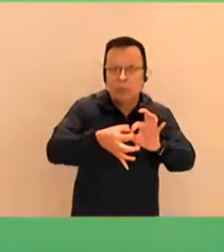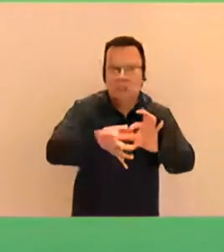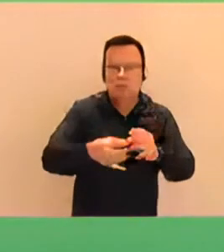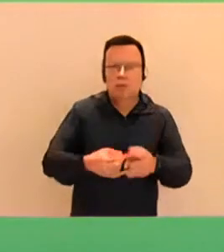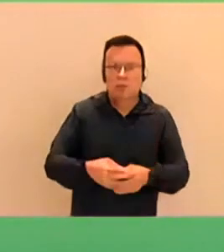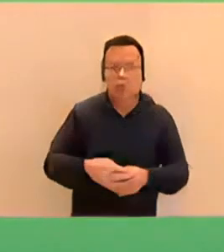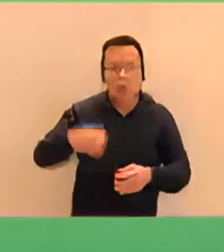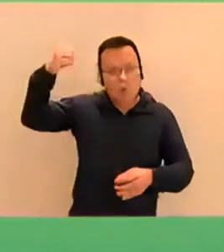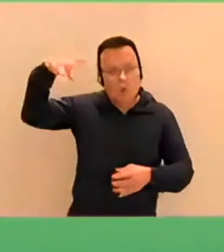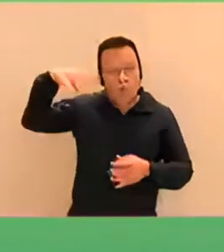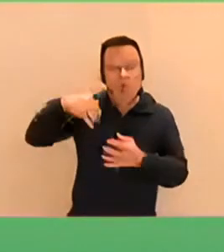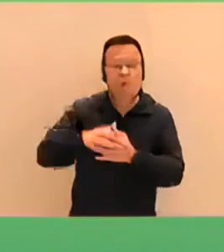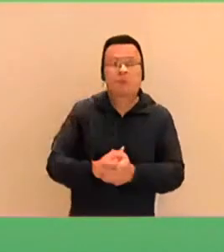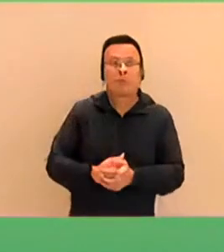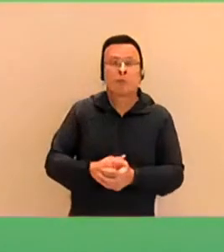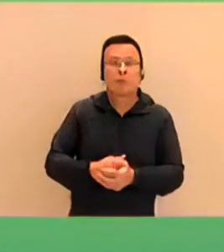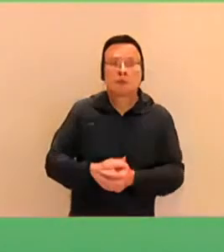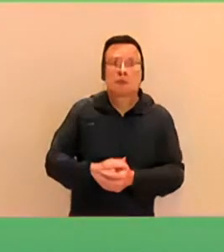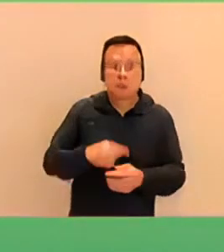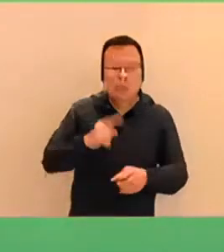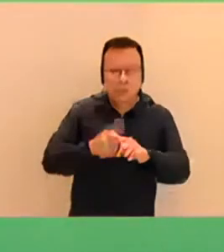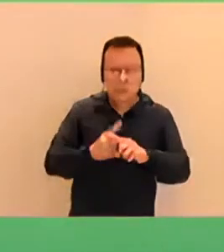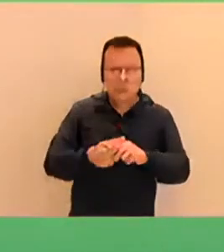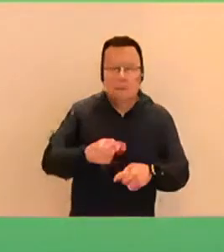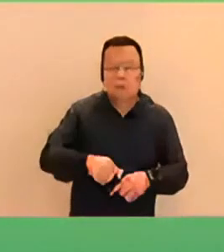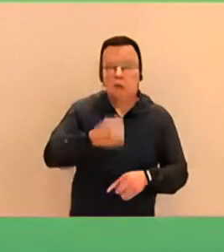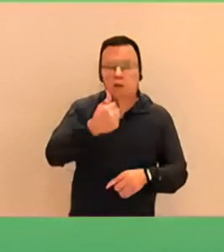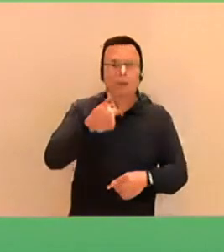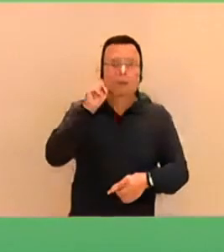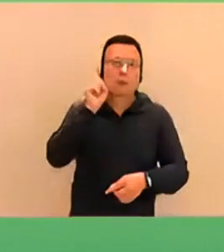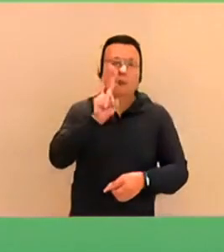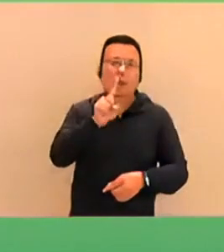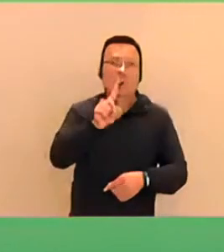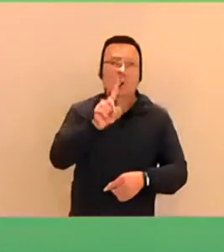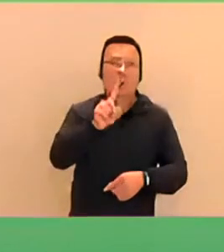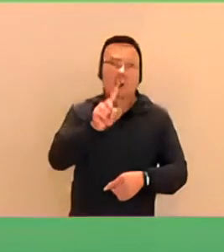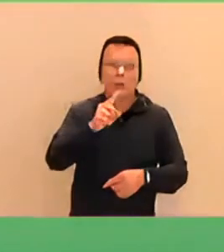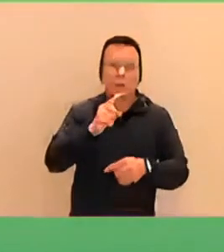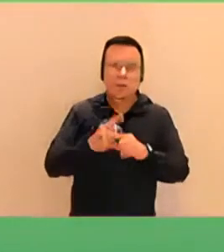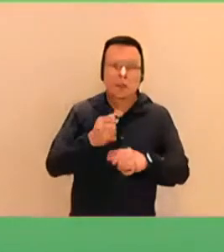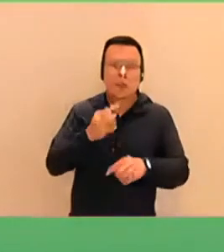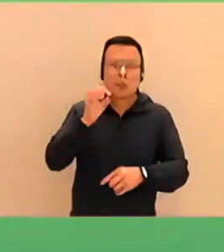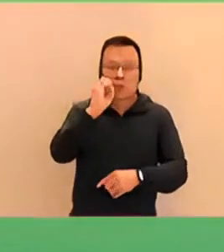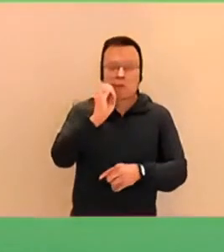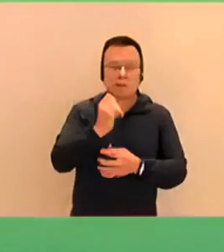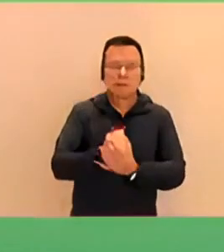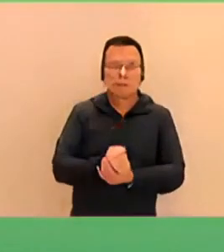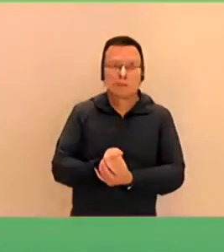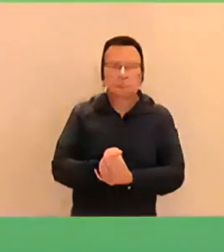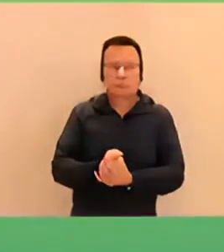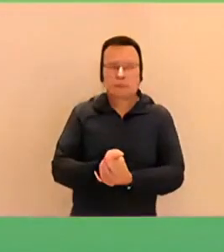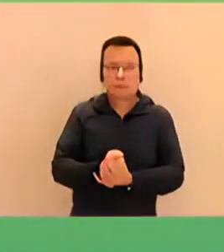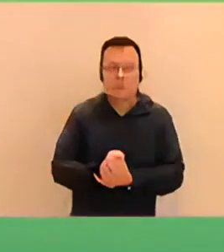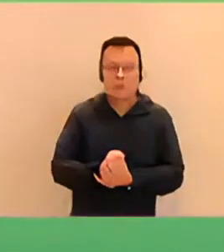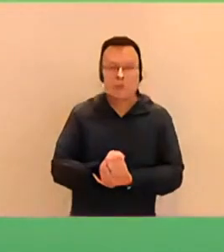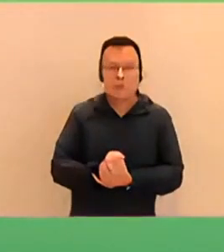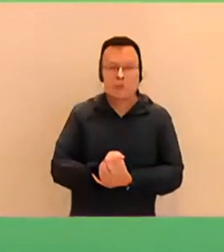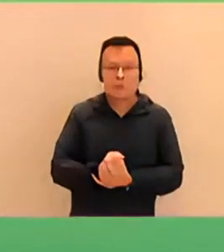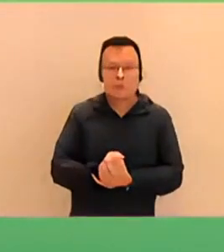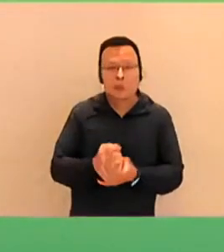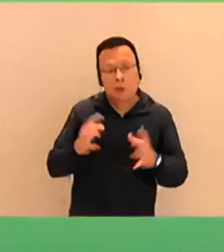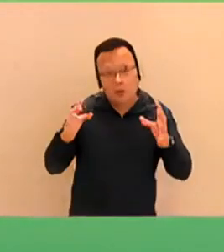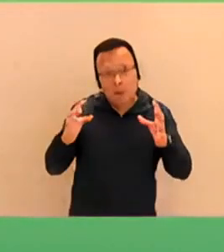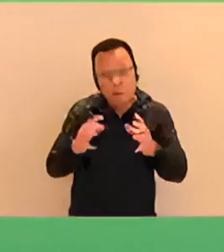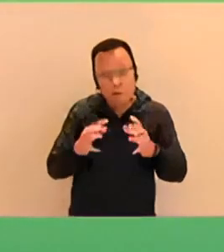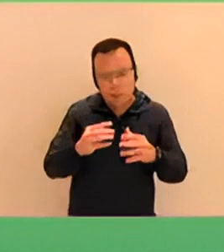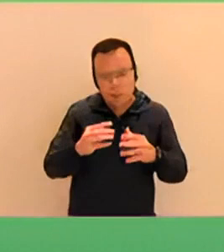some days or 1 week of net zero. But it's a small step, but we believe after that